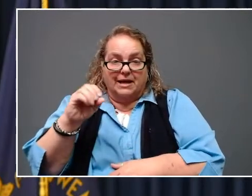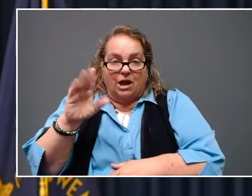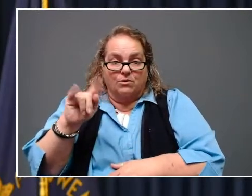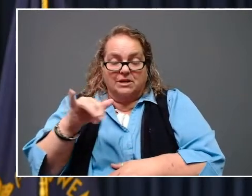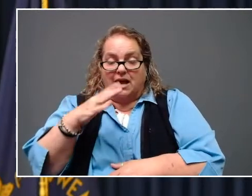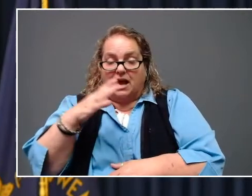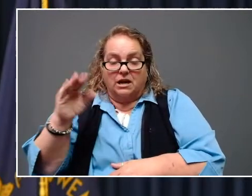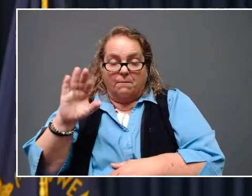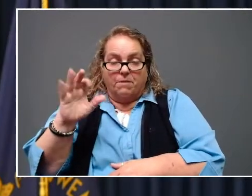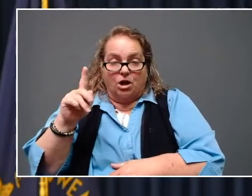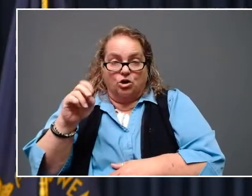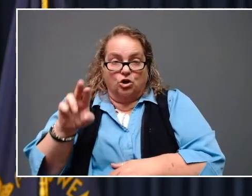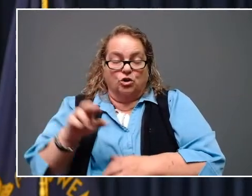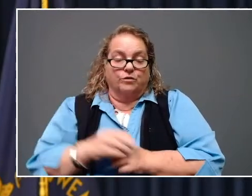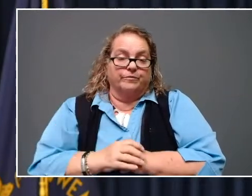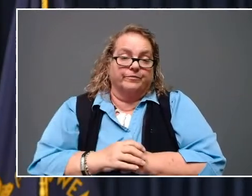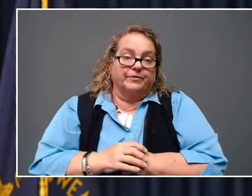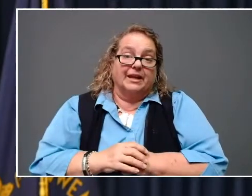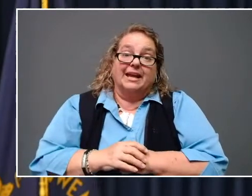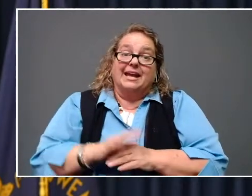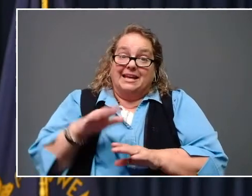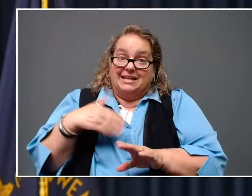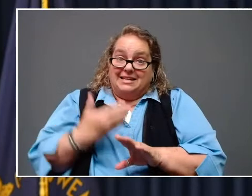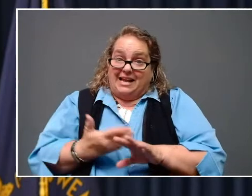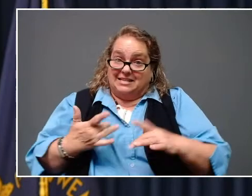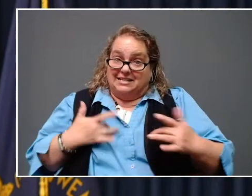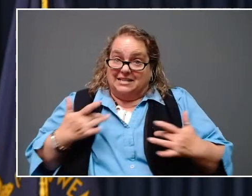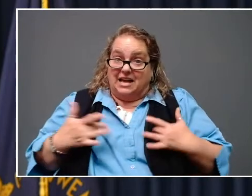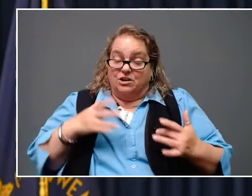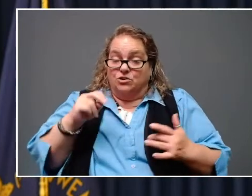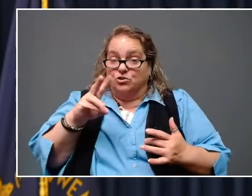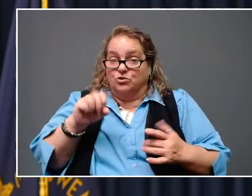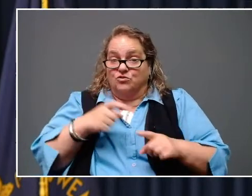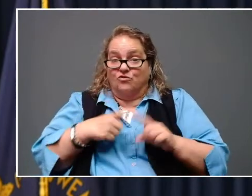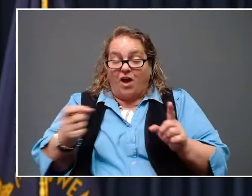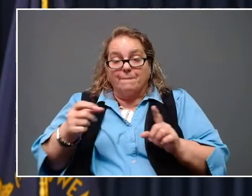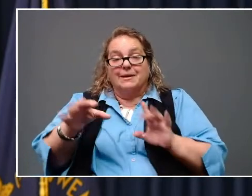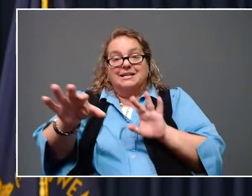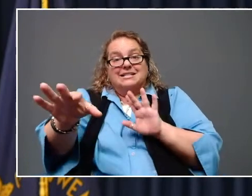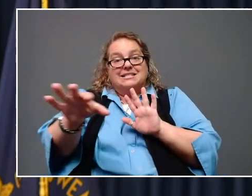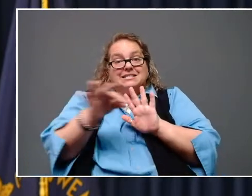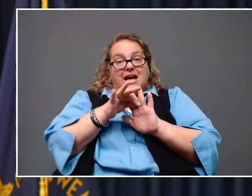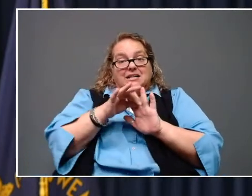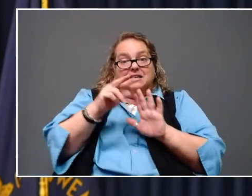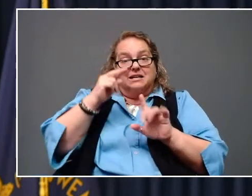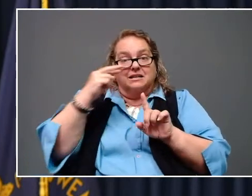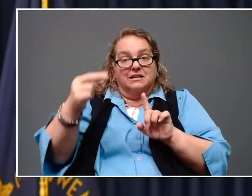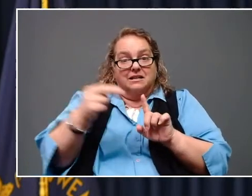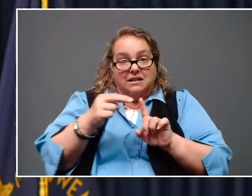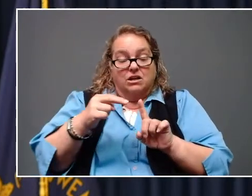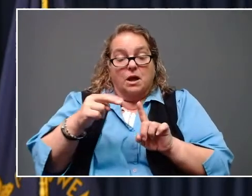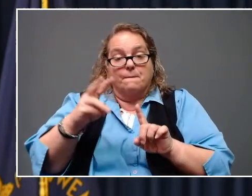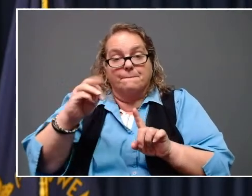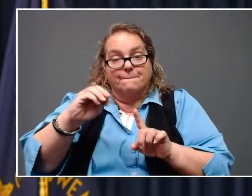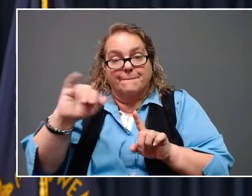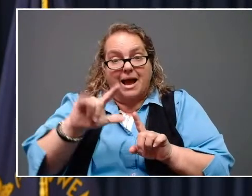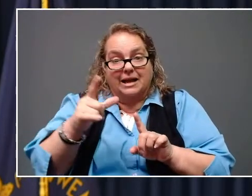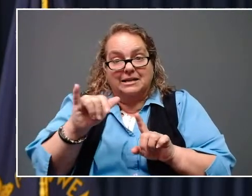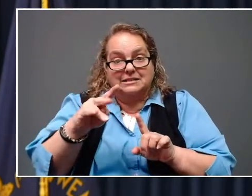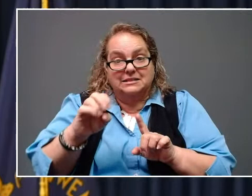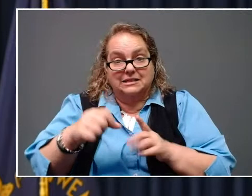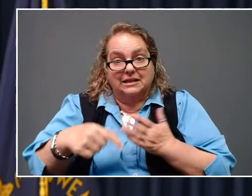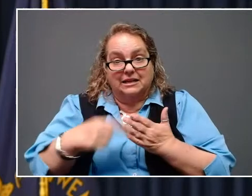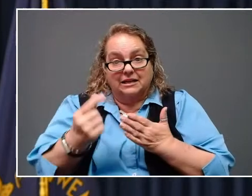some extremely exciting news from Site Selection Magazine, which released its annual rankings on what they call